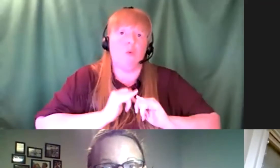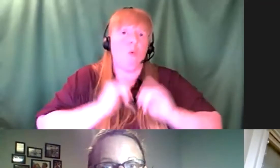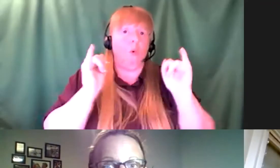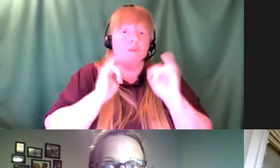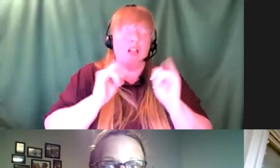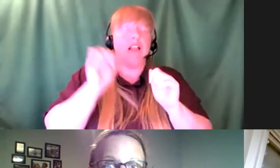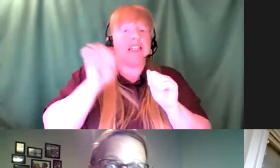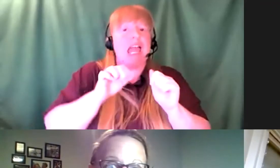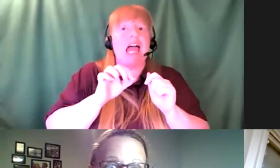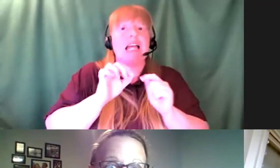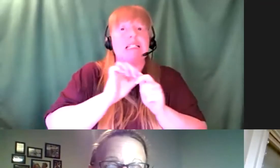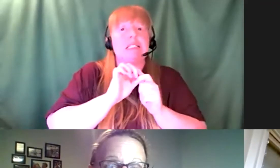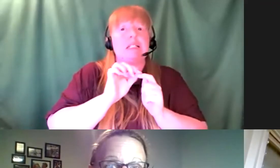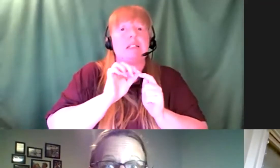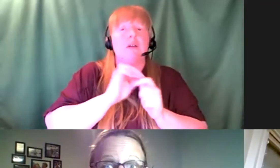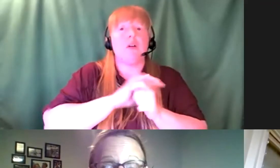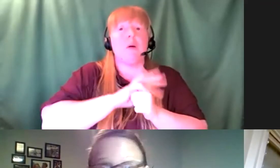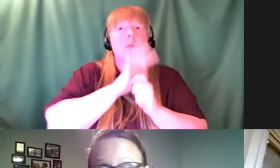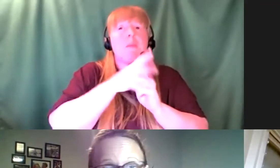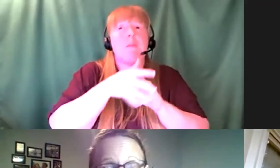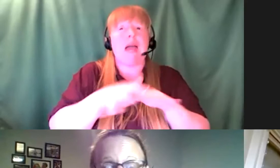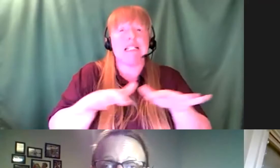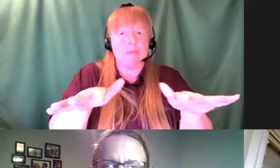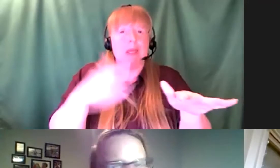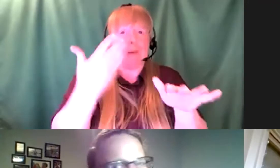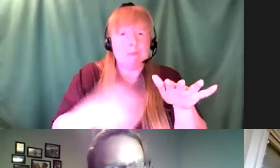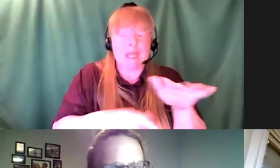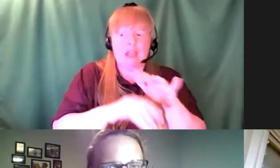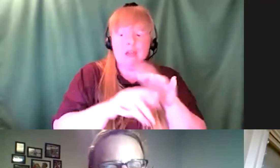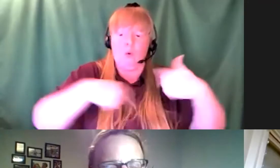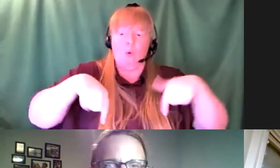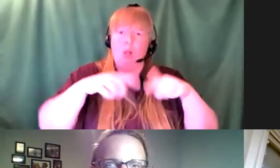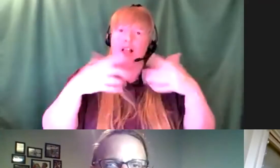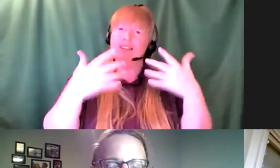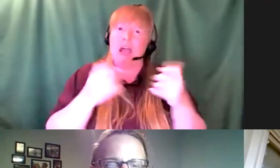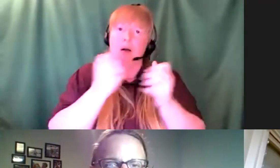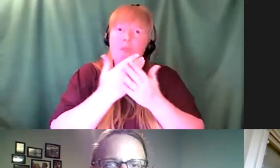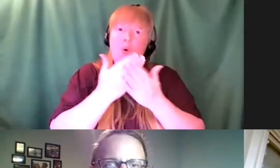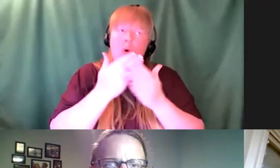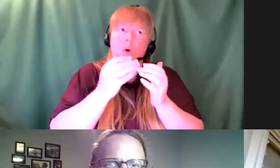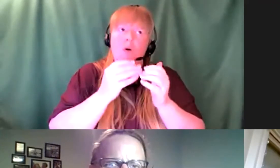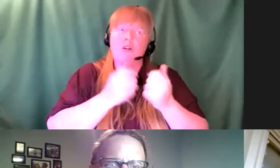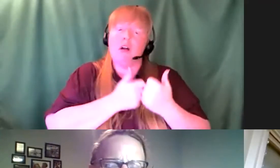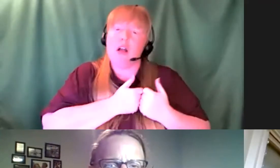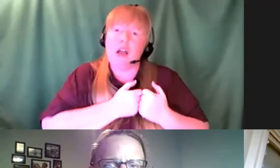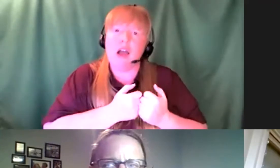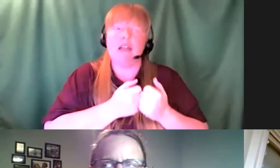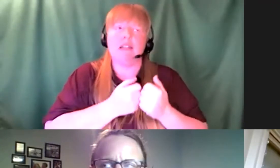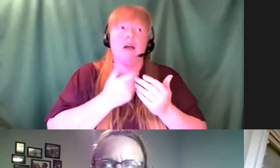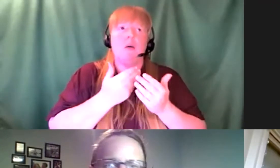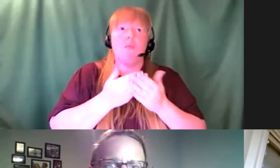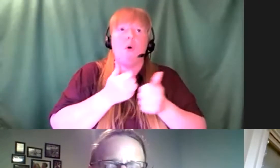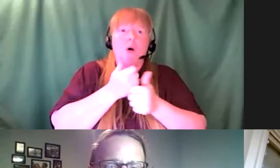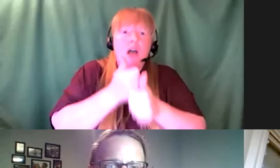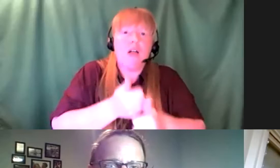something positive came off and actually we were all a bit kinder, a bit more aware, and you know, a bit more kind